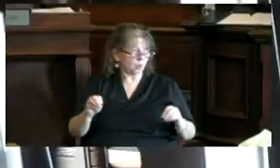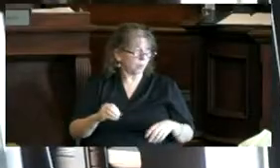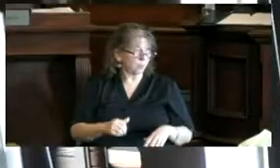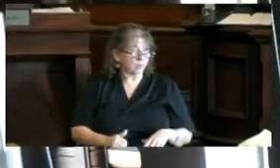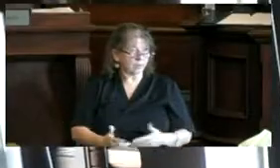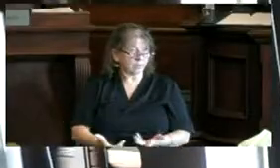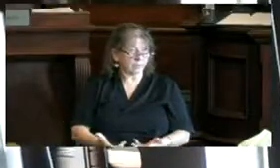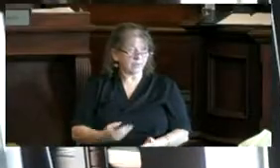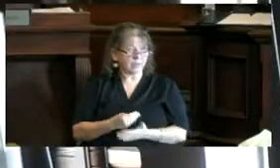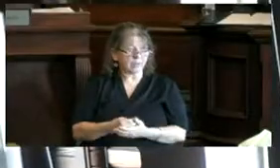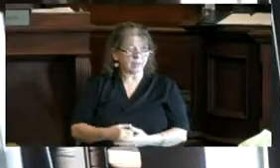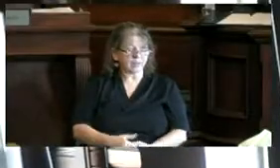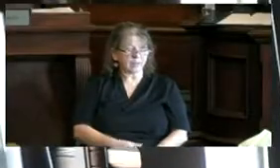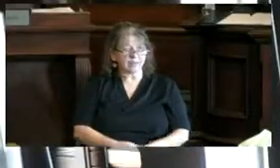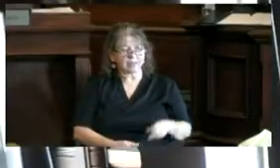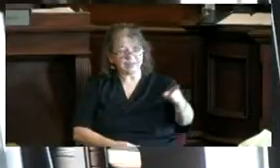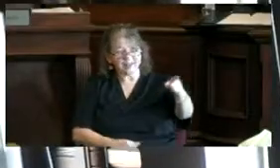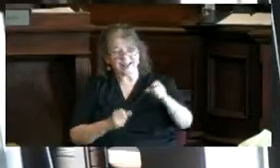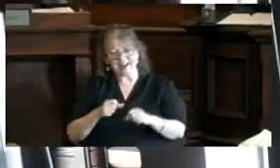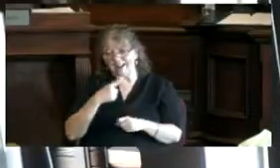I can tell you a little bit about this,